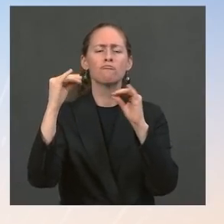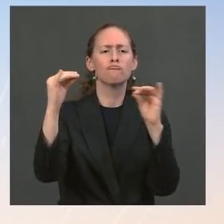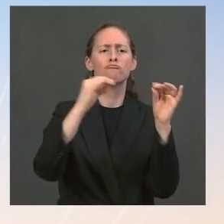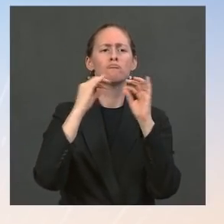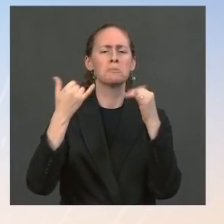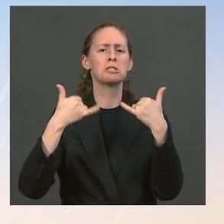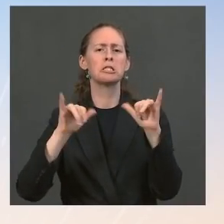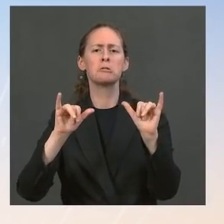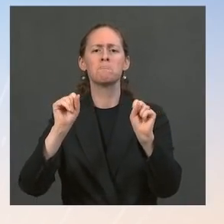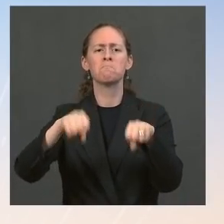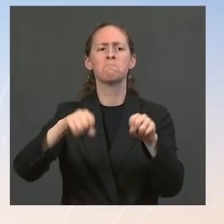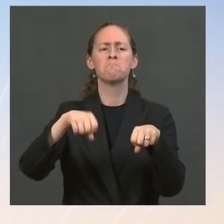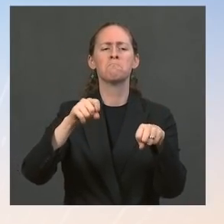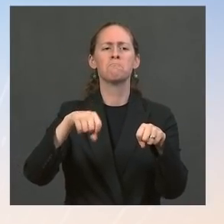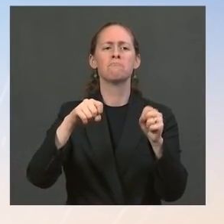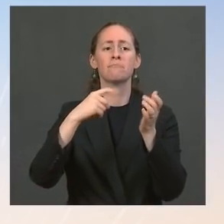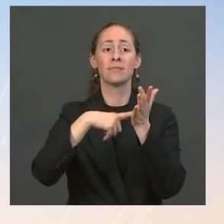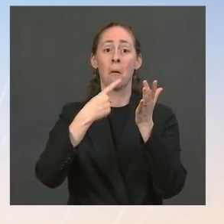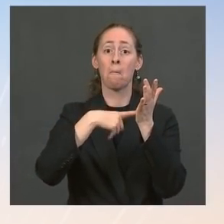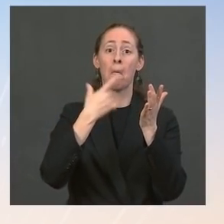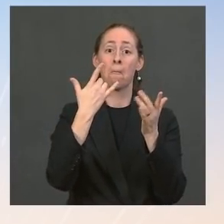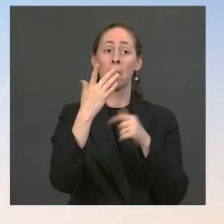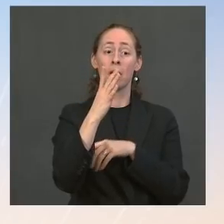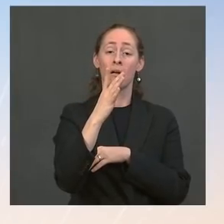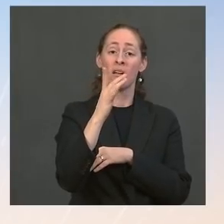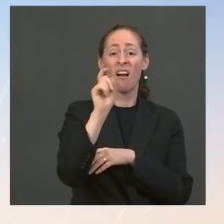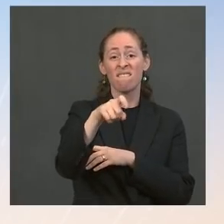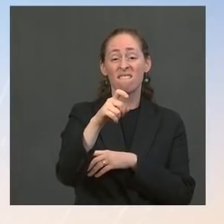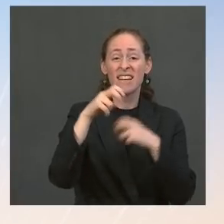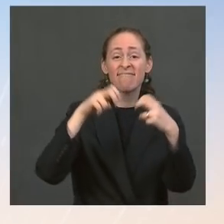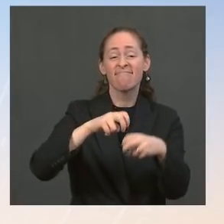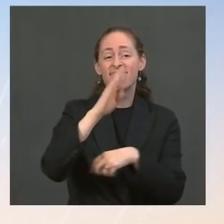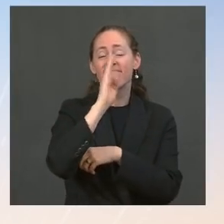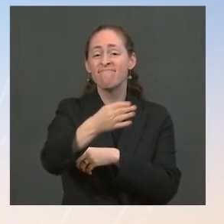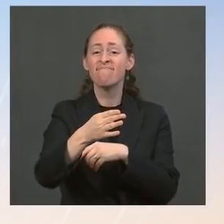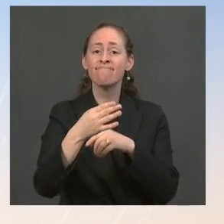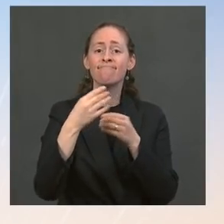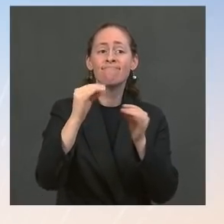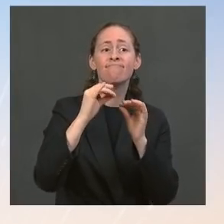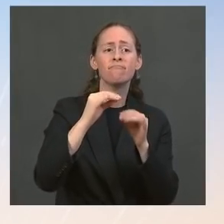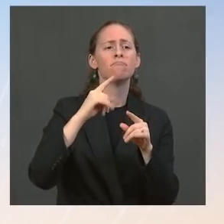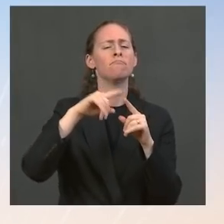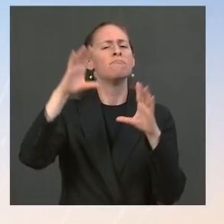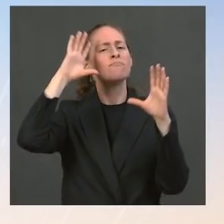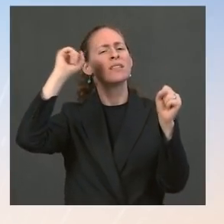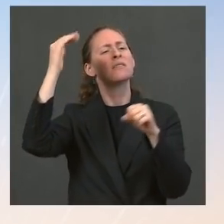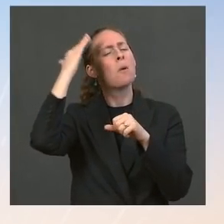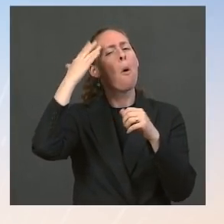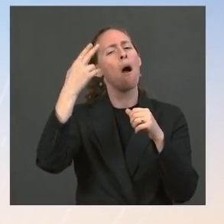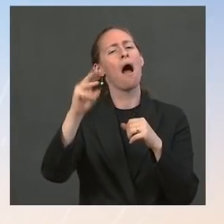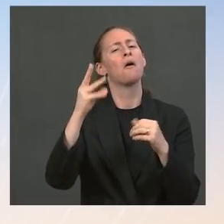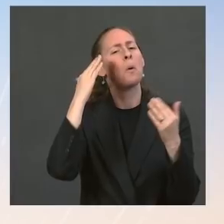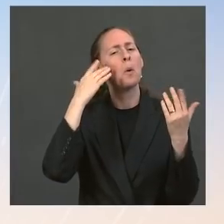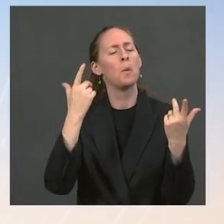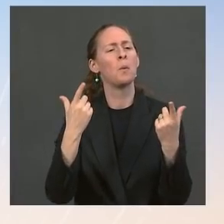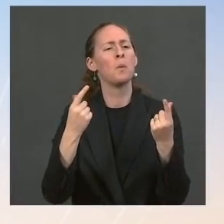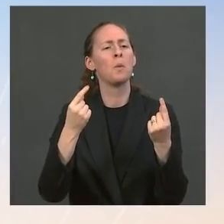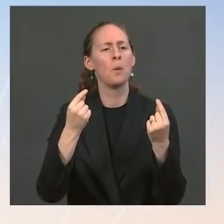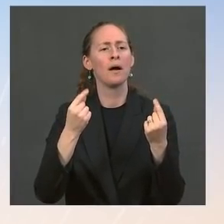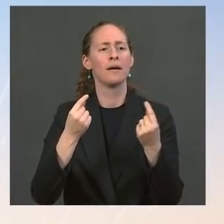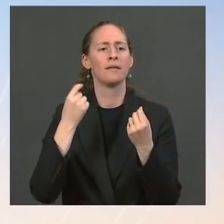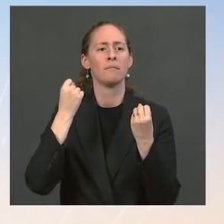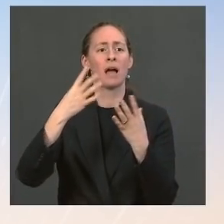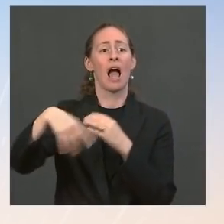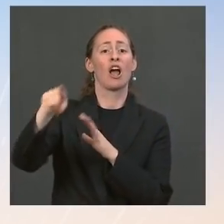sometimes, direct and candid discussions, but he knows how to do this, and a lot of people who are throwing stones aren't a part of